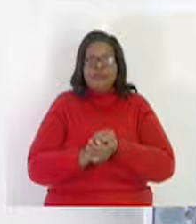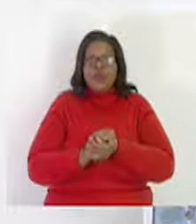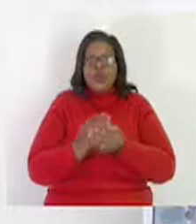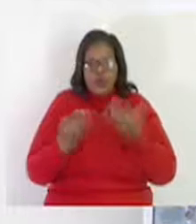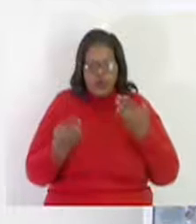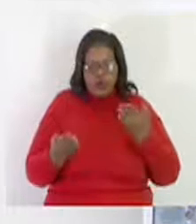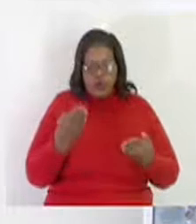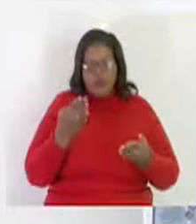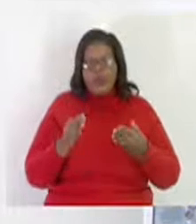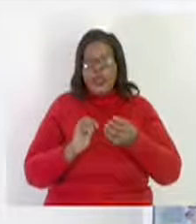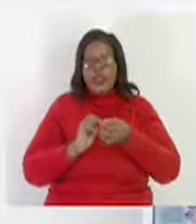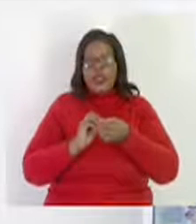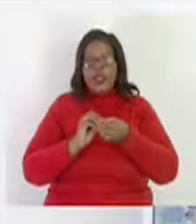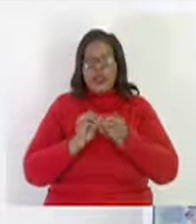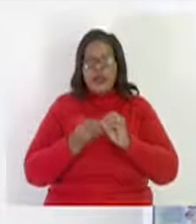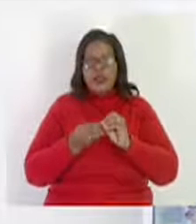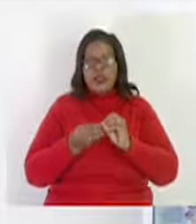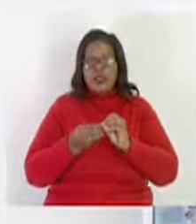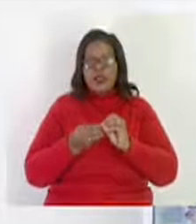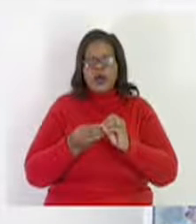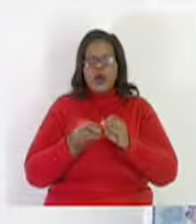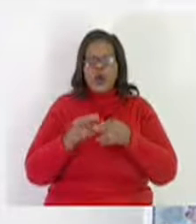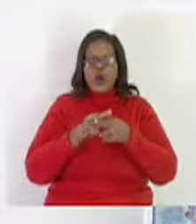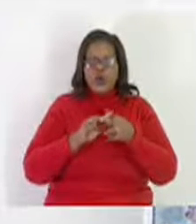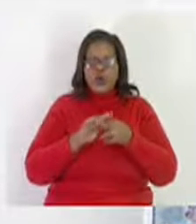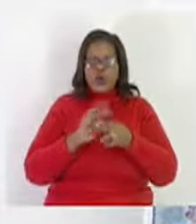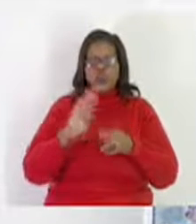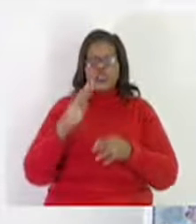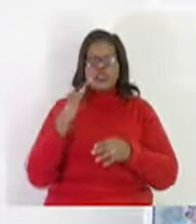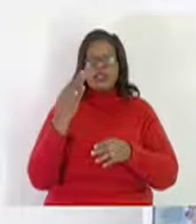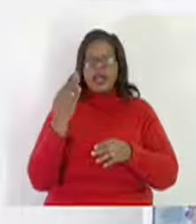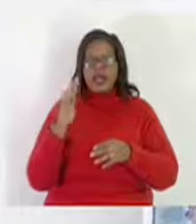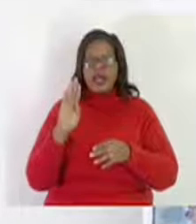numbers, we use the relationship signs,